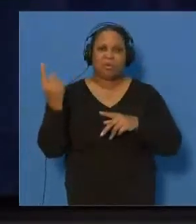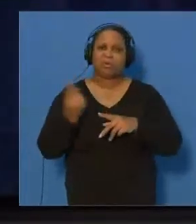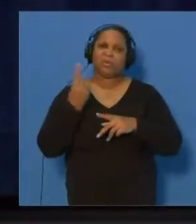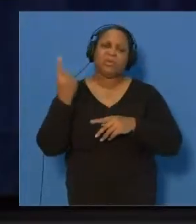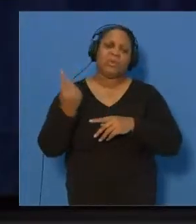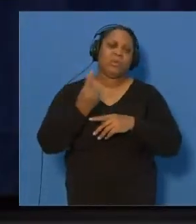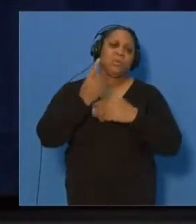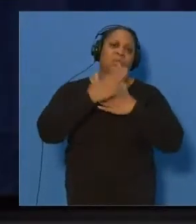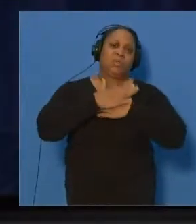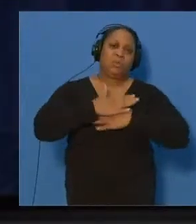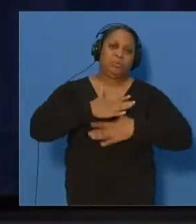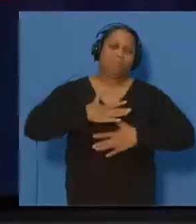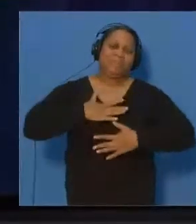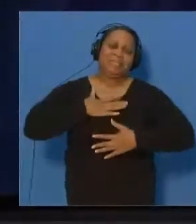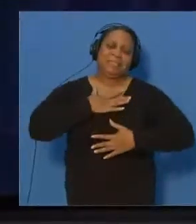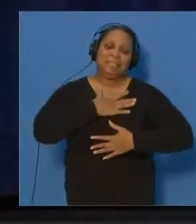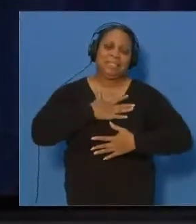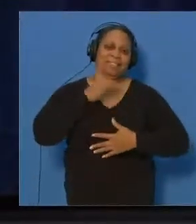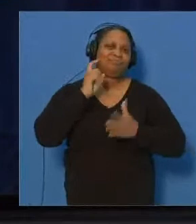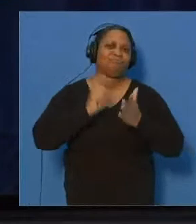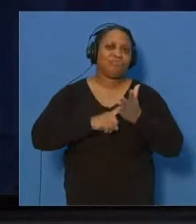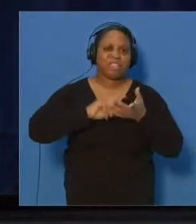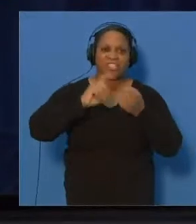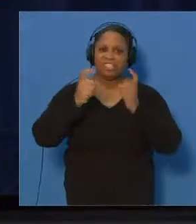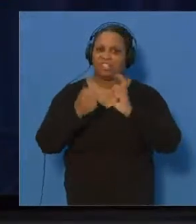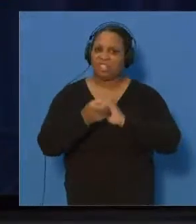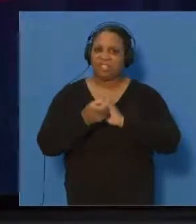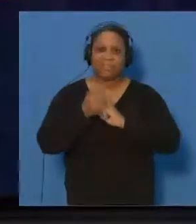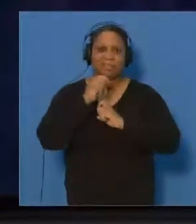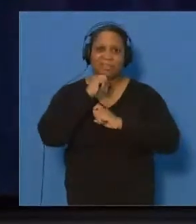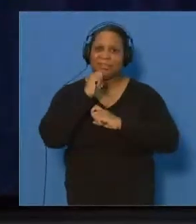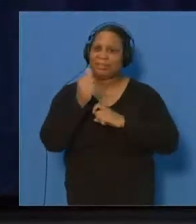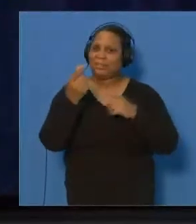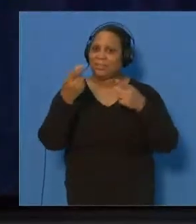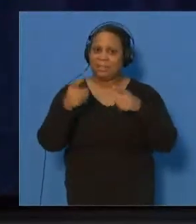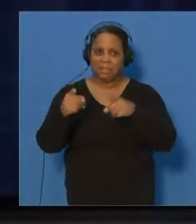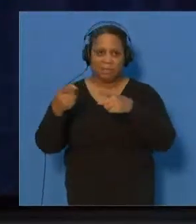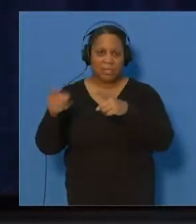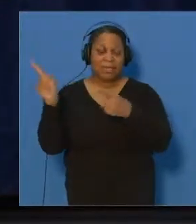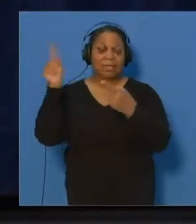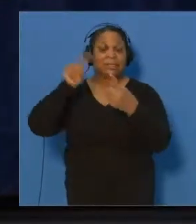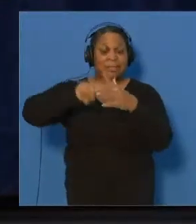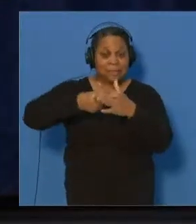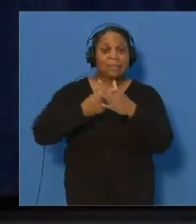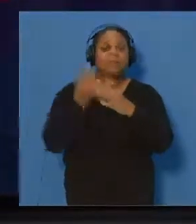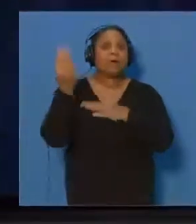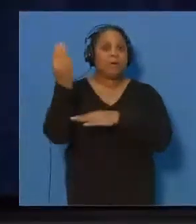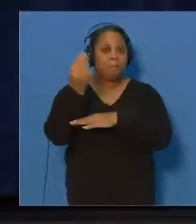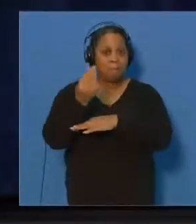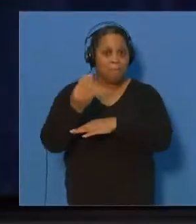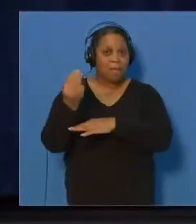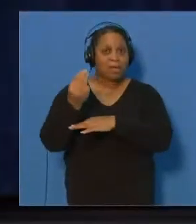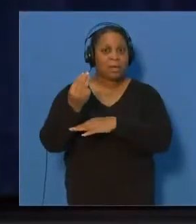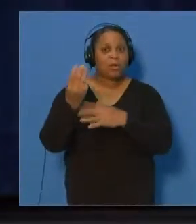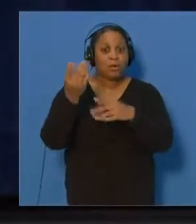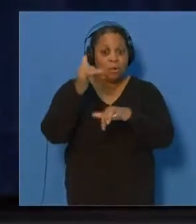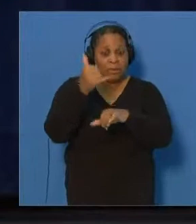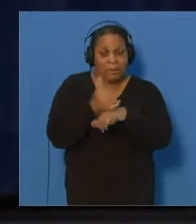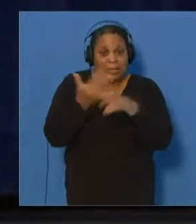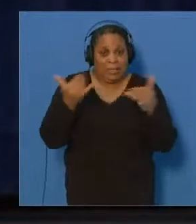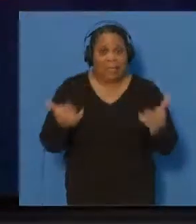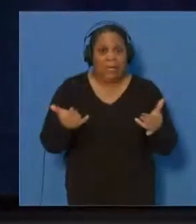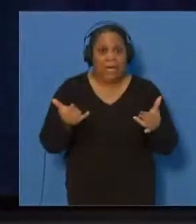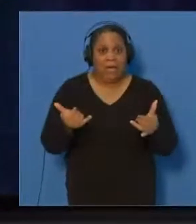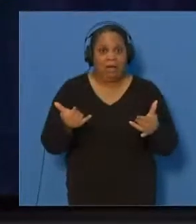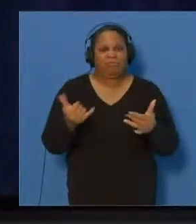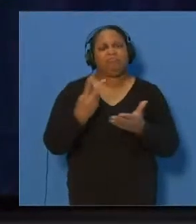do, recognize that the changes which have been announced are not going to come in place until Monday. What is in place right now has been in place